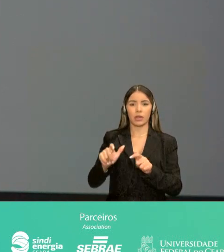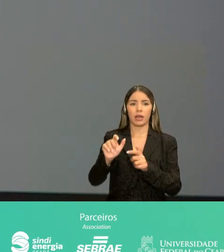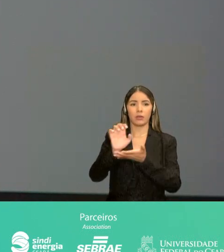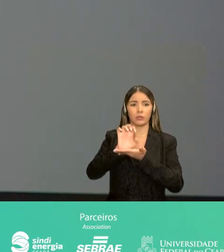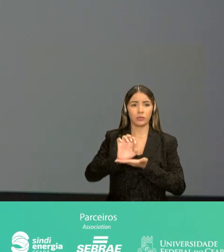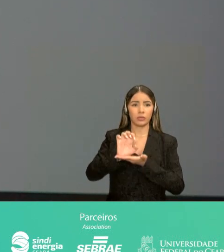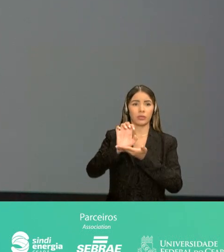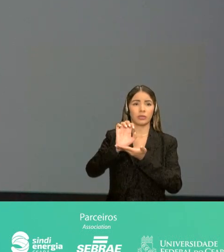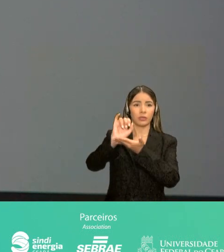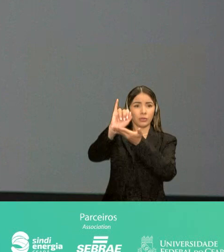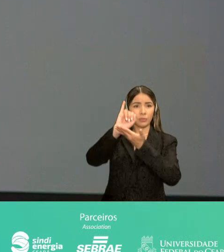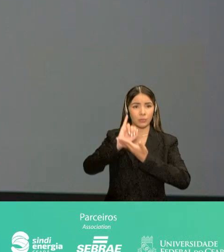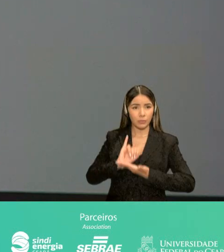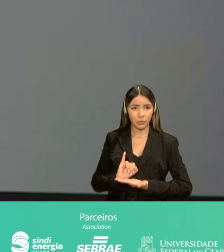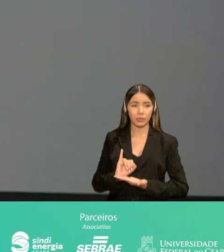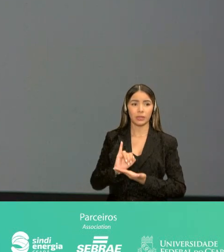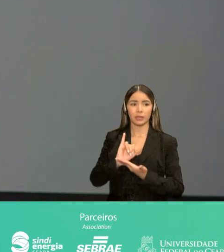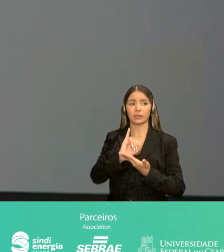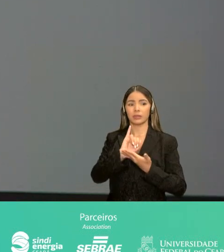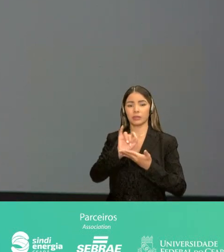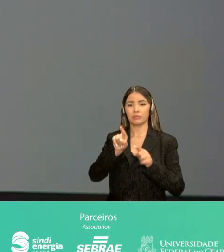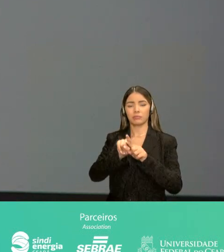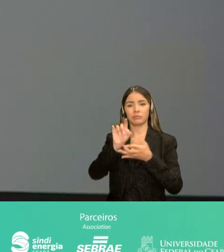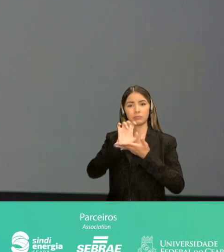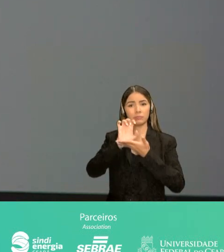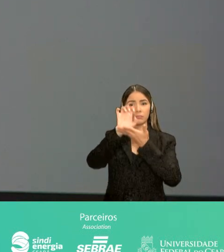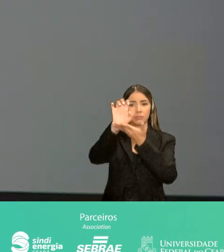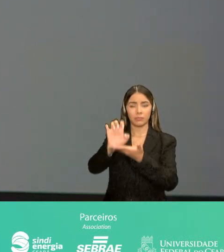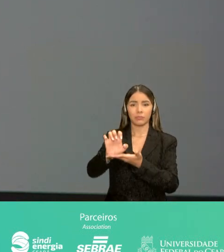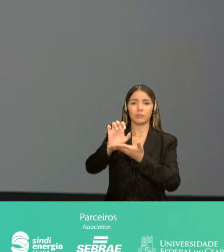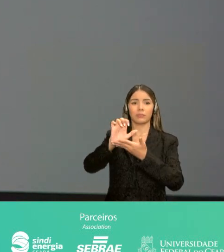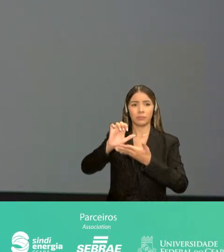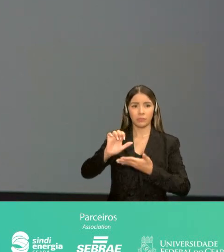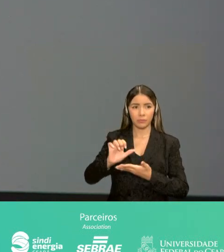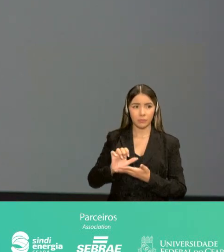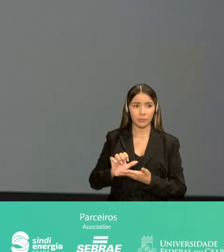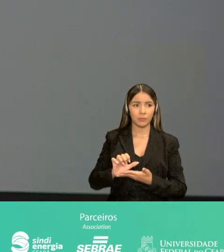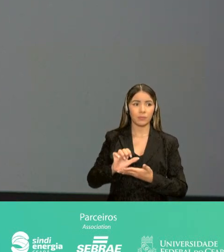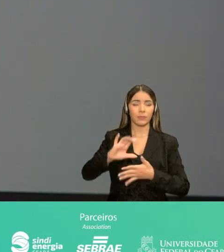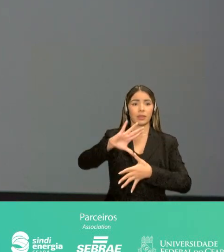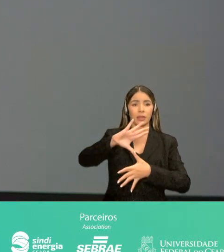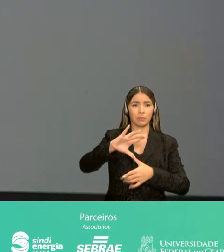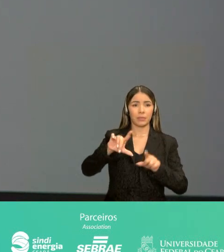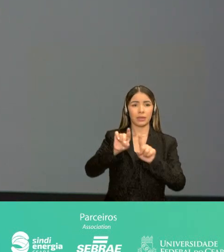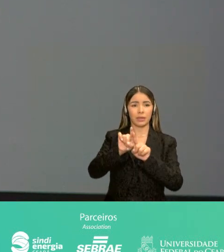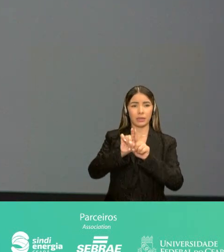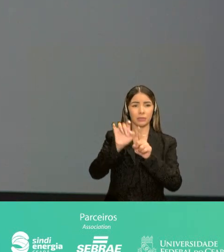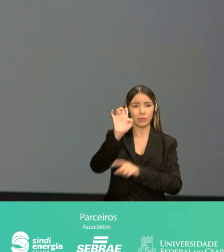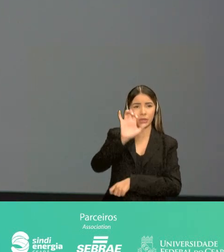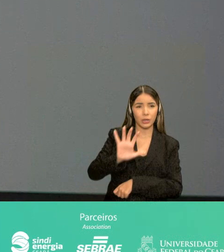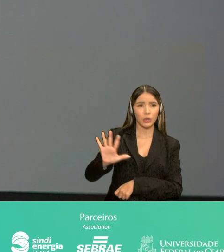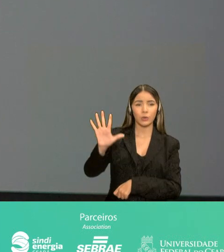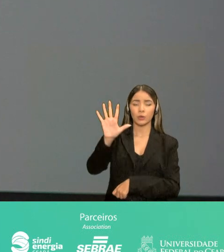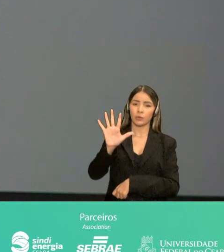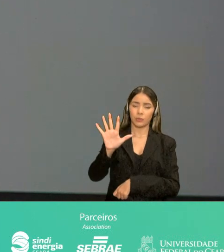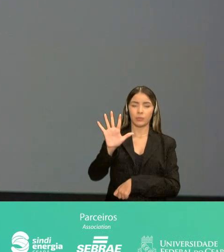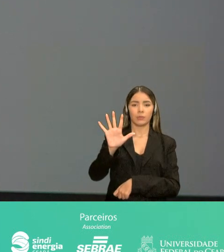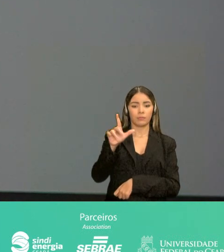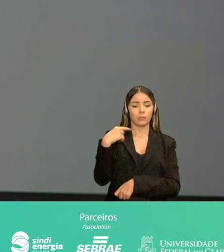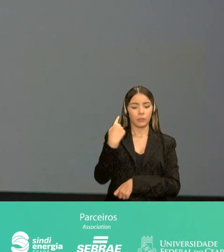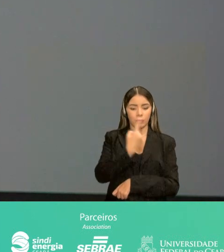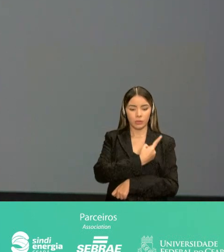zone. Think about the Pecém complex, Pecém port complex. Think